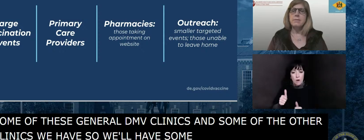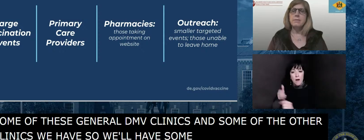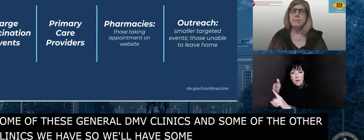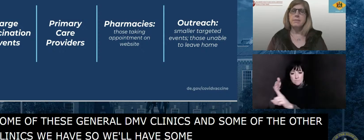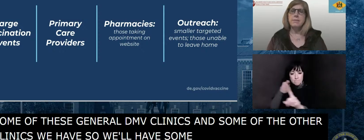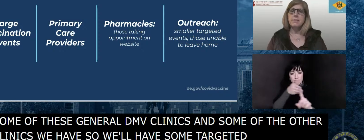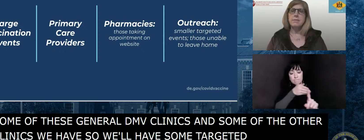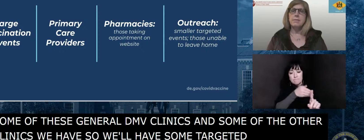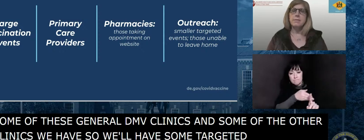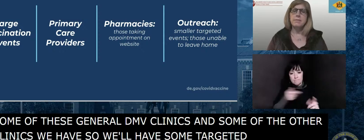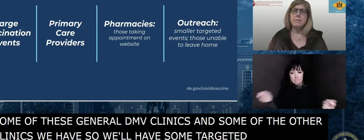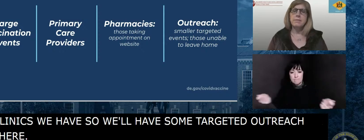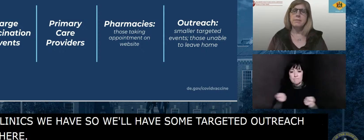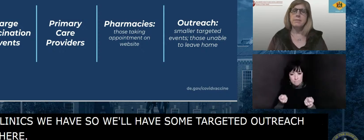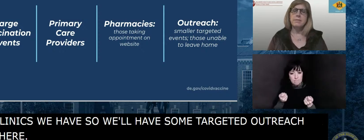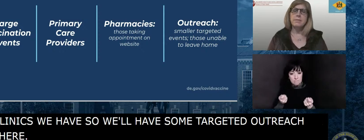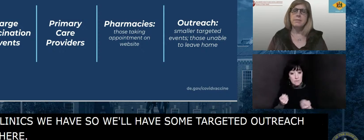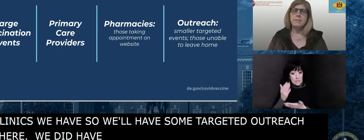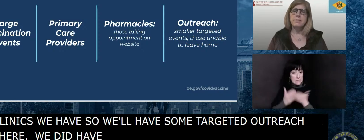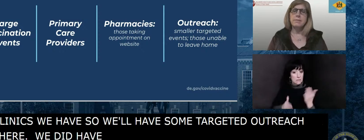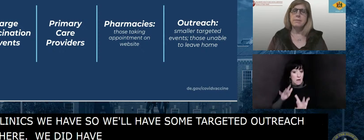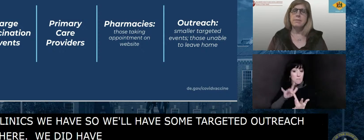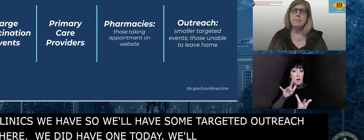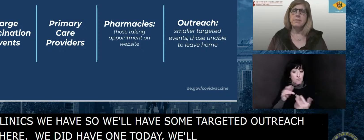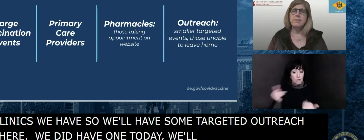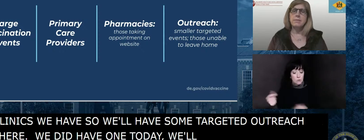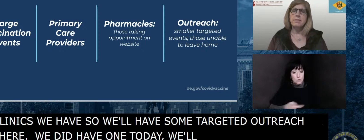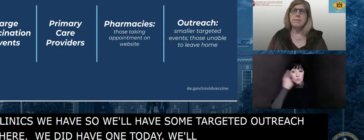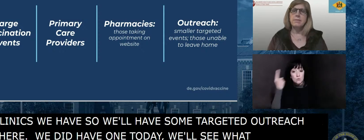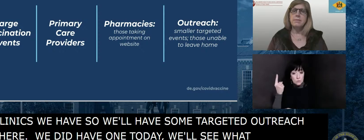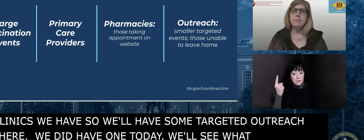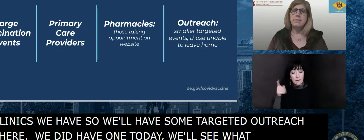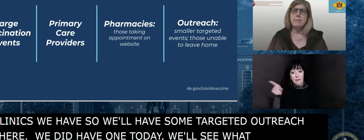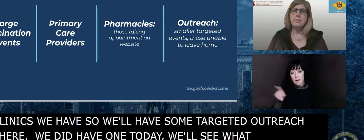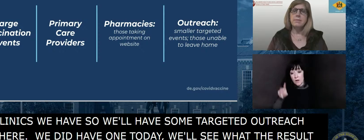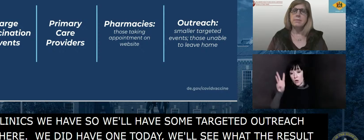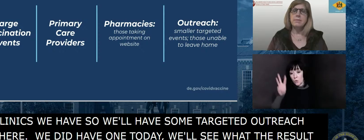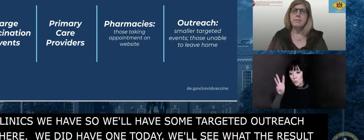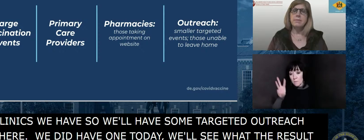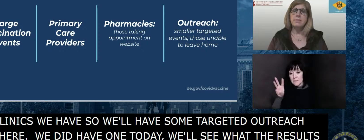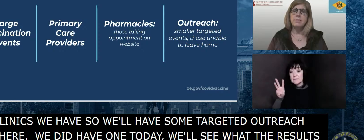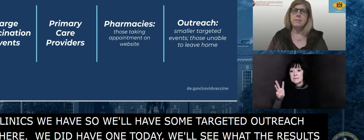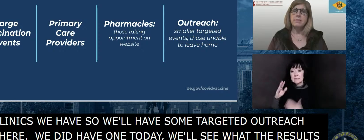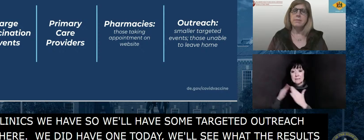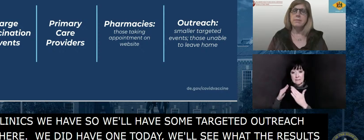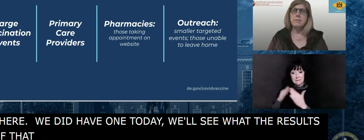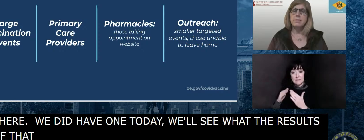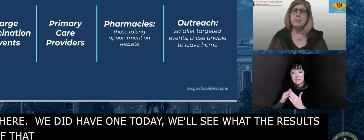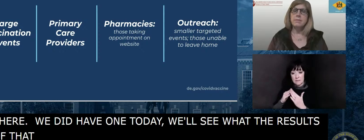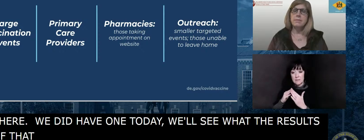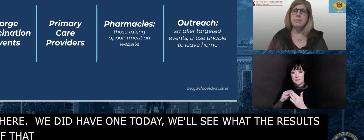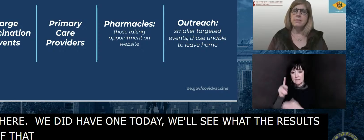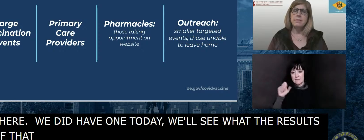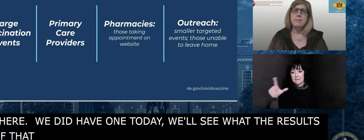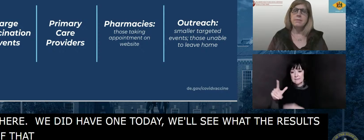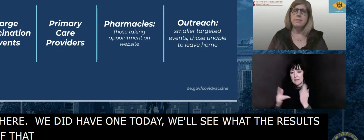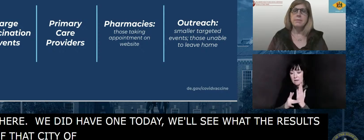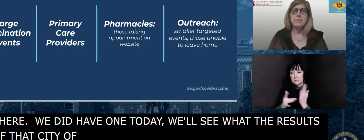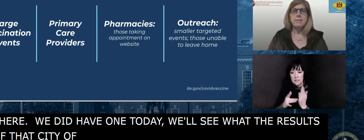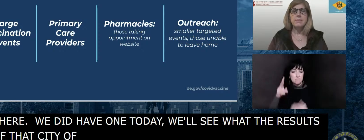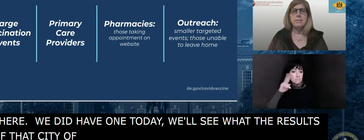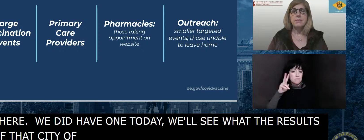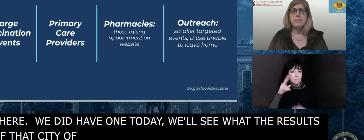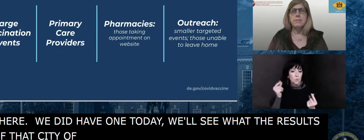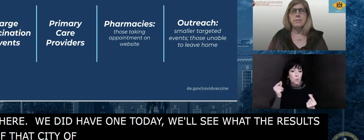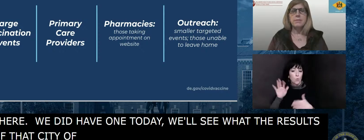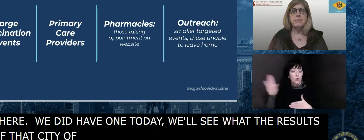today. We'll see what the results of that in the city of Wilmington at Del Tech, what the results of that gave us. So with that, I mentioned a little